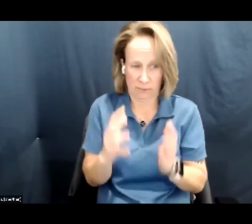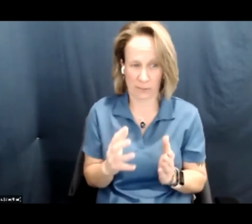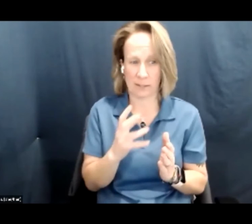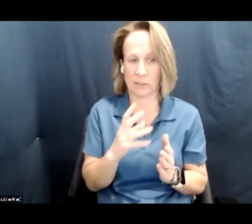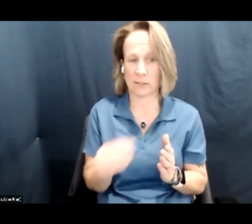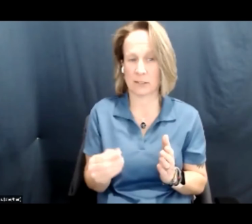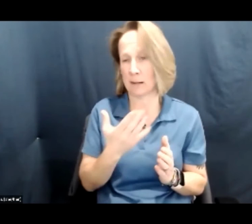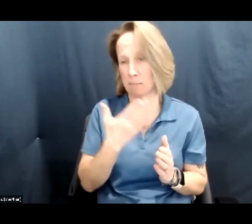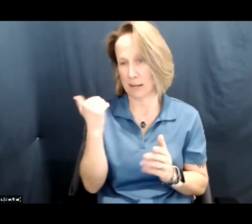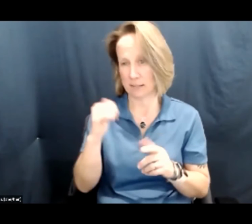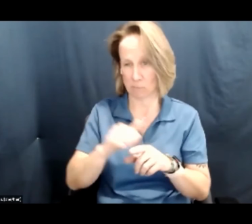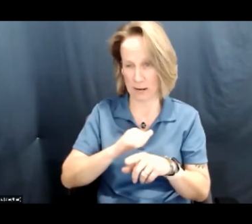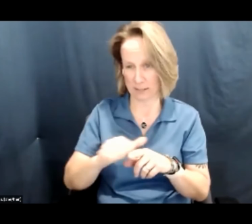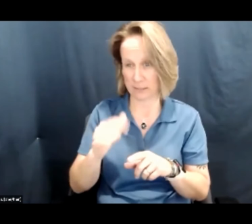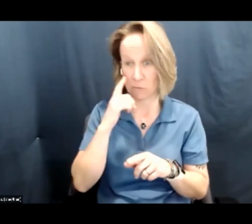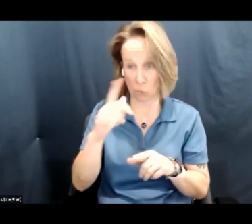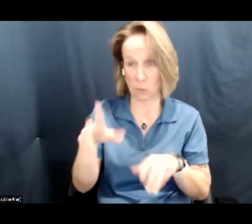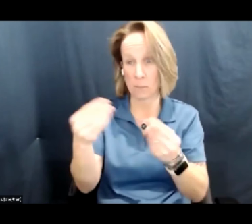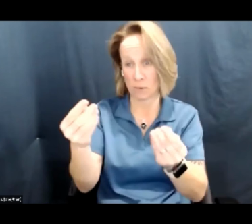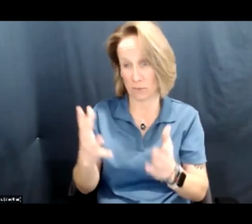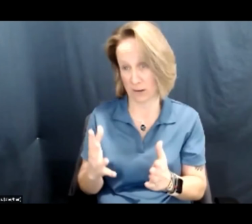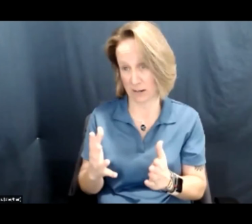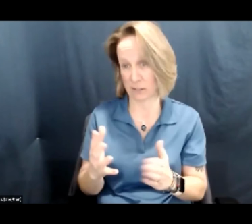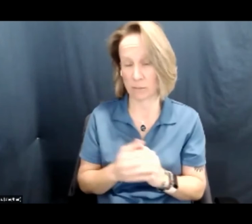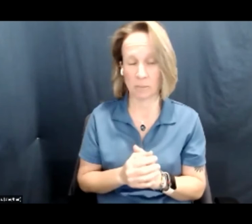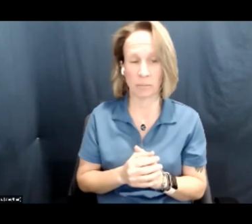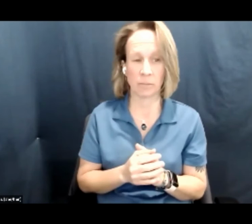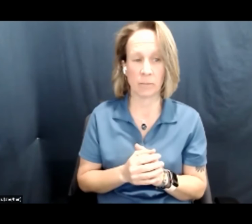And so if you want to skip